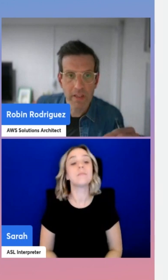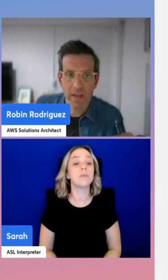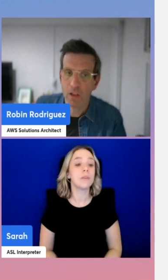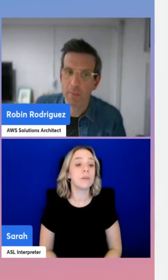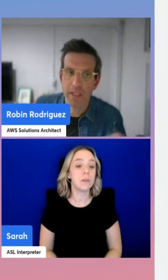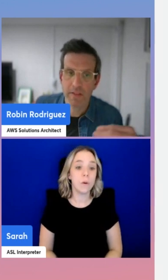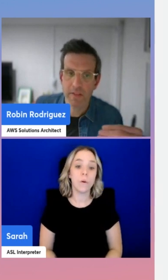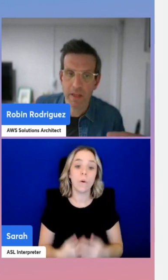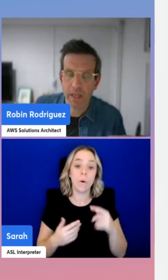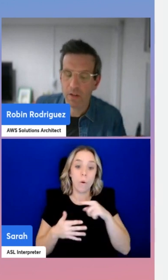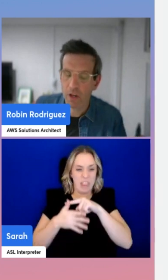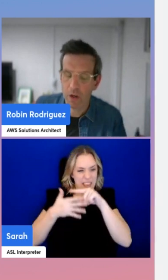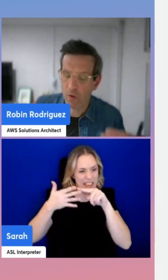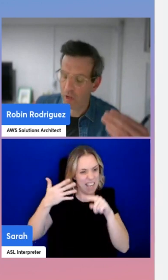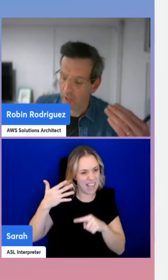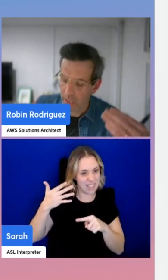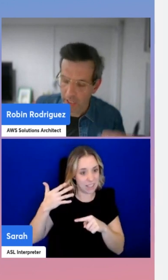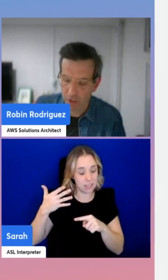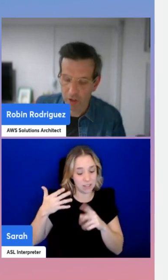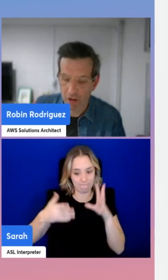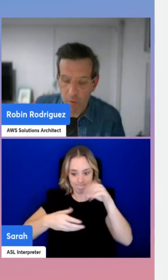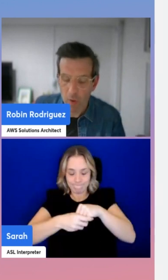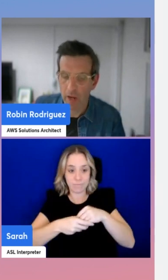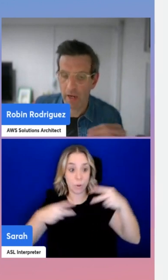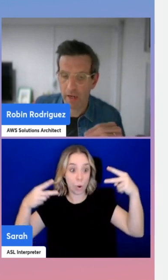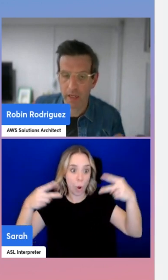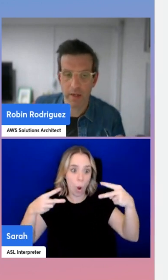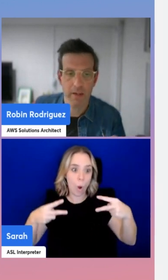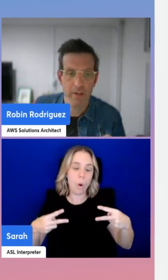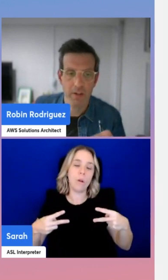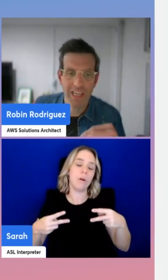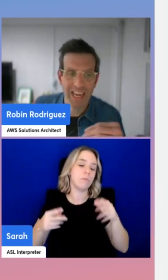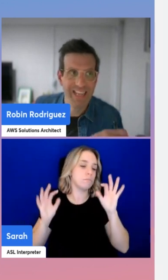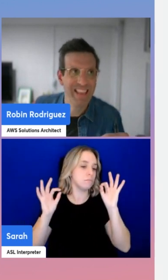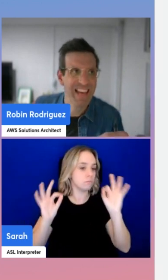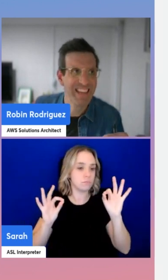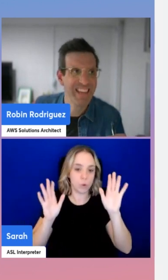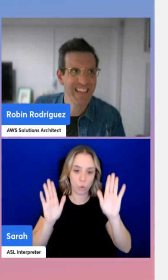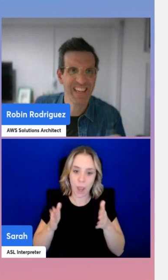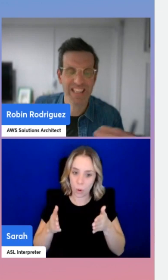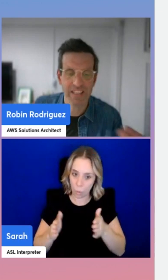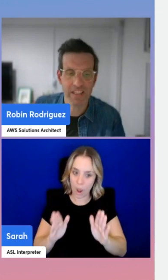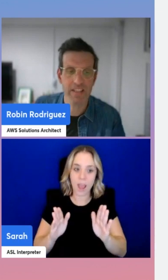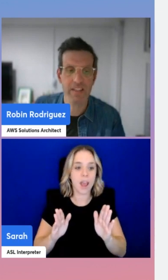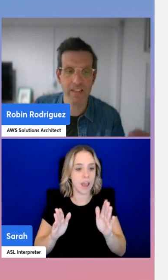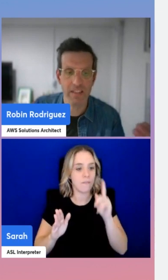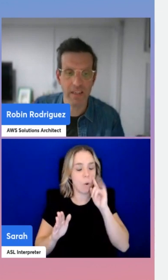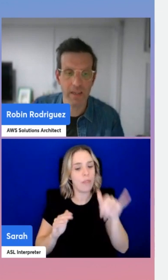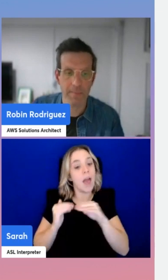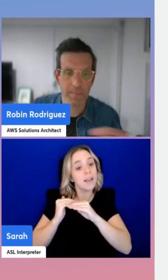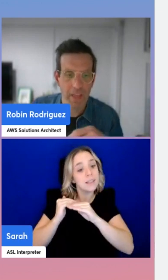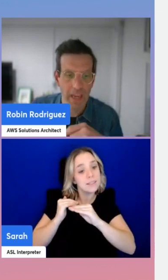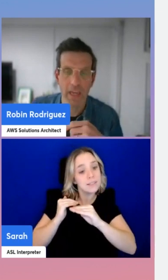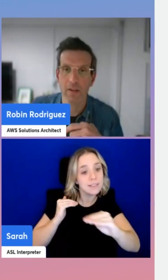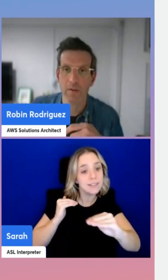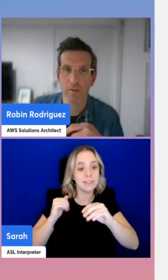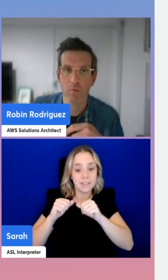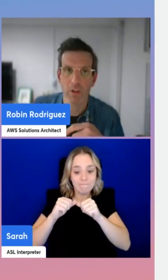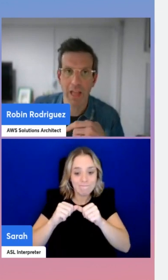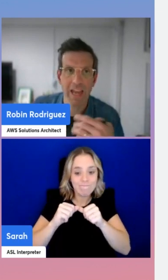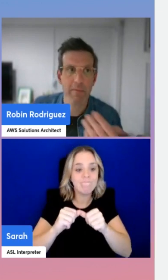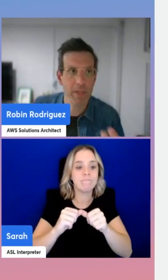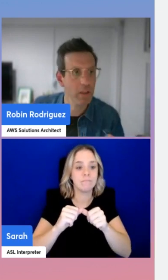capturing these elements in code is a great way, again, to gain that consistency